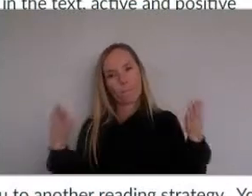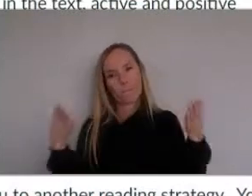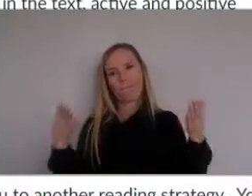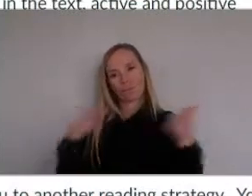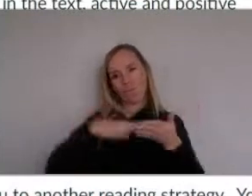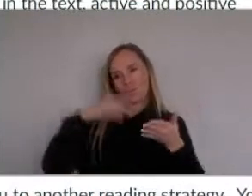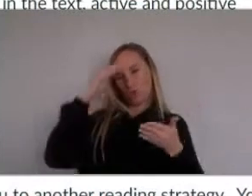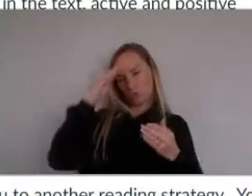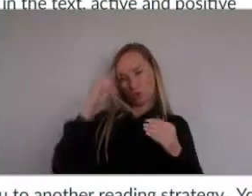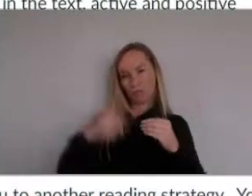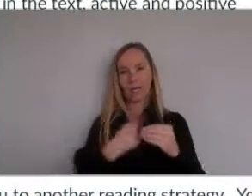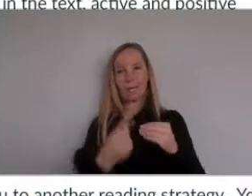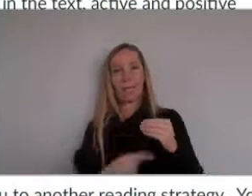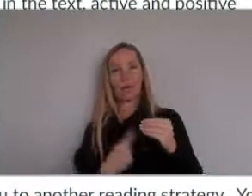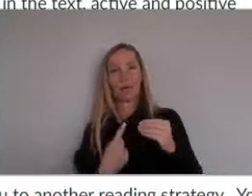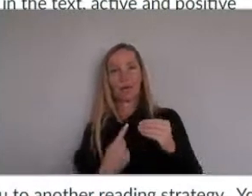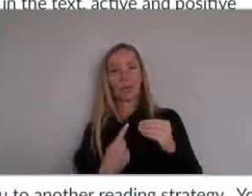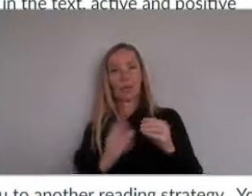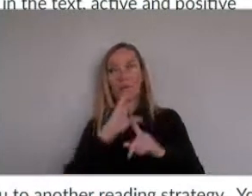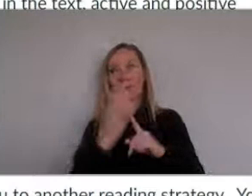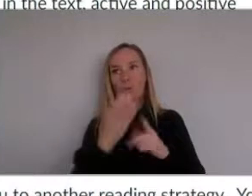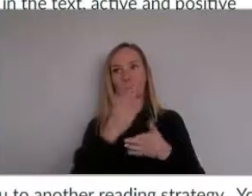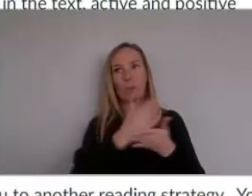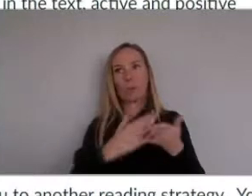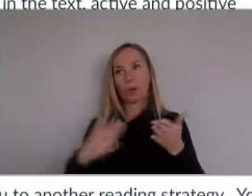to learning about the cultural